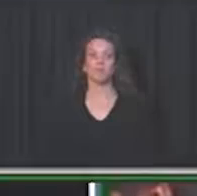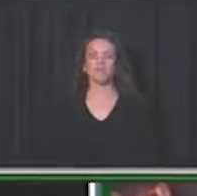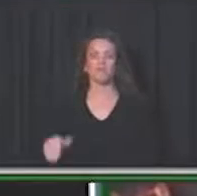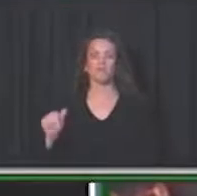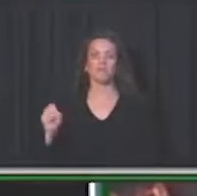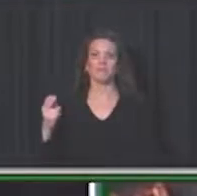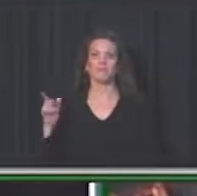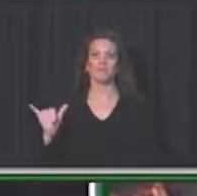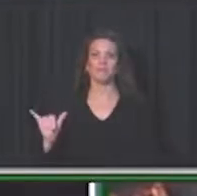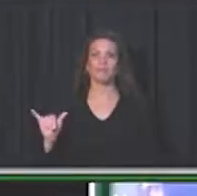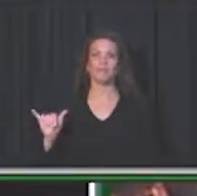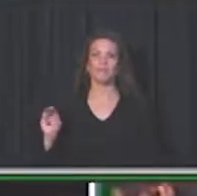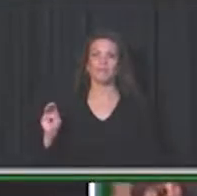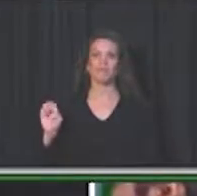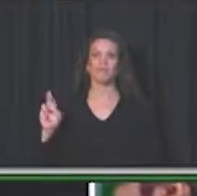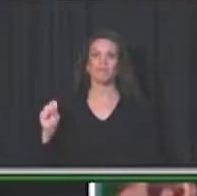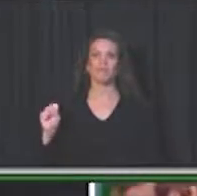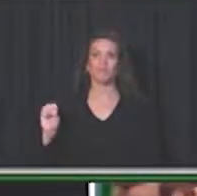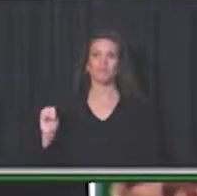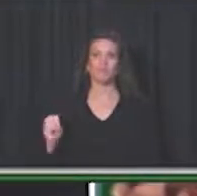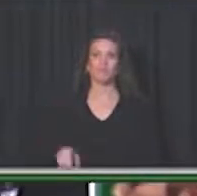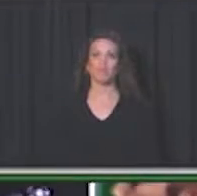Ashley Marissa Morrison.